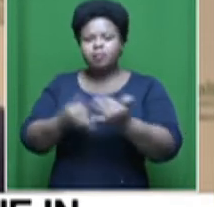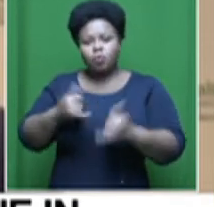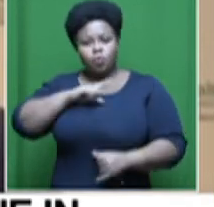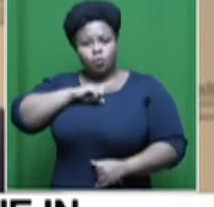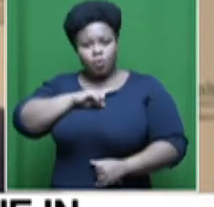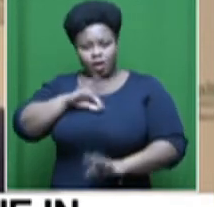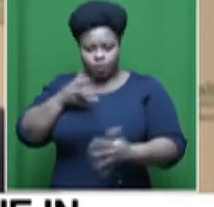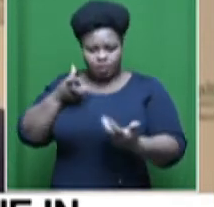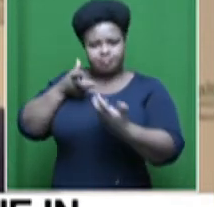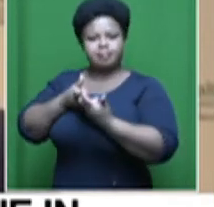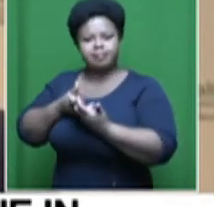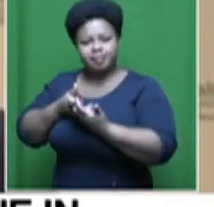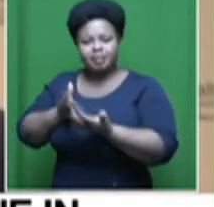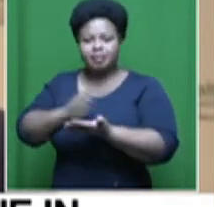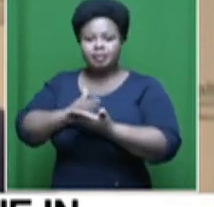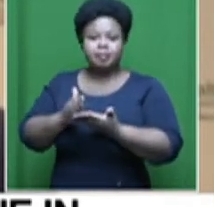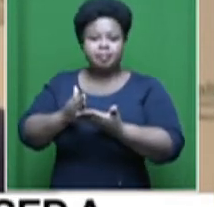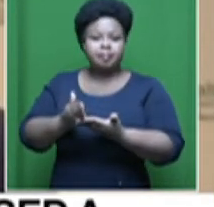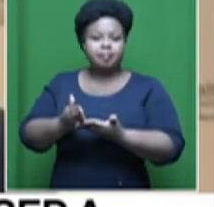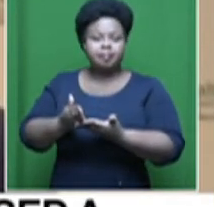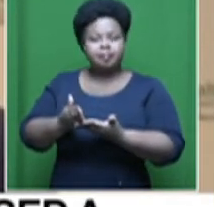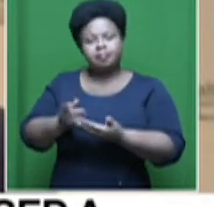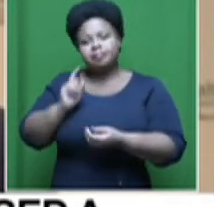to accommodate some of the